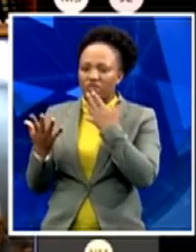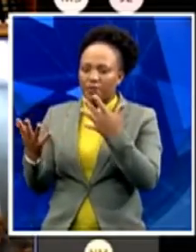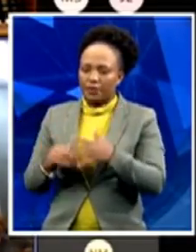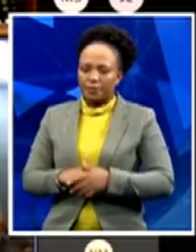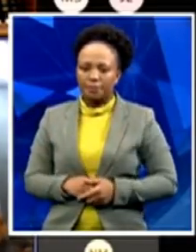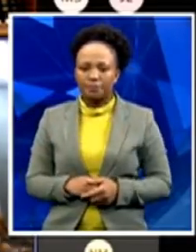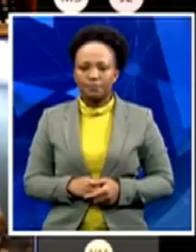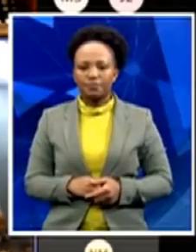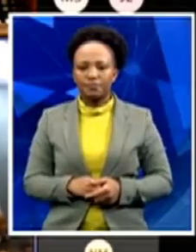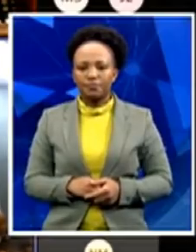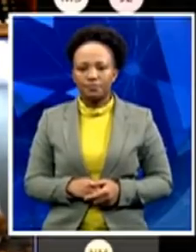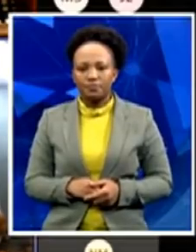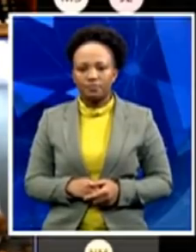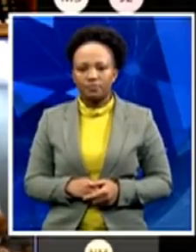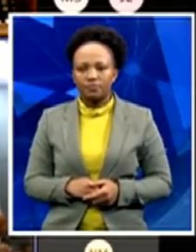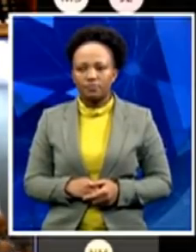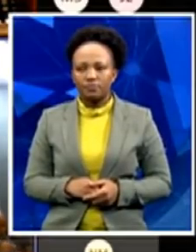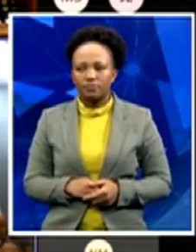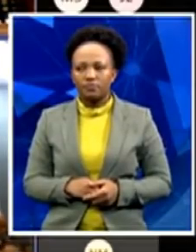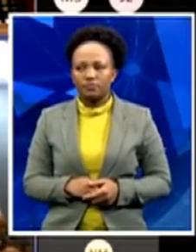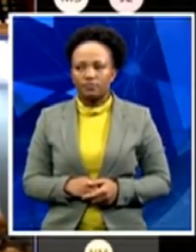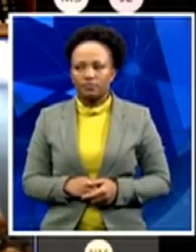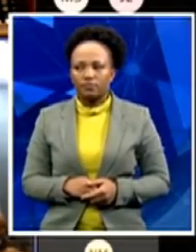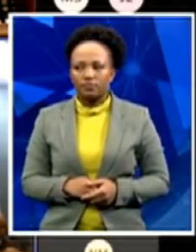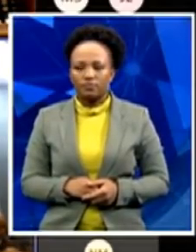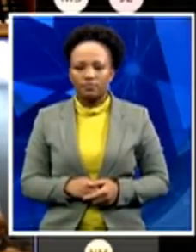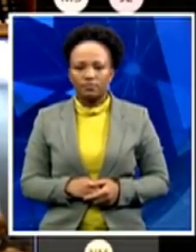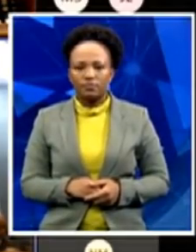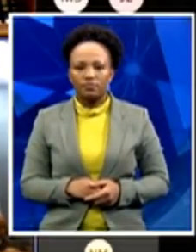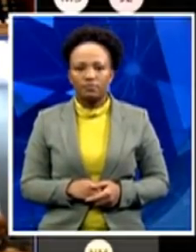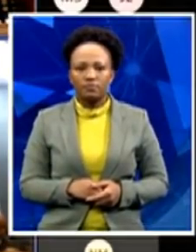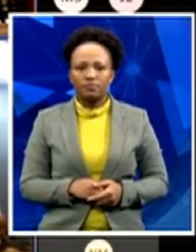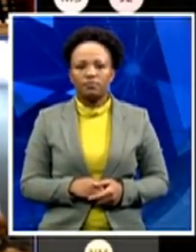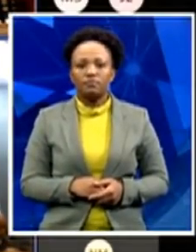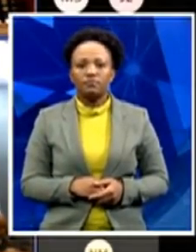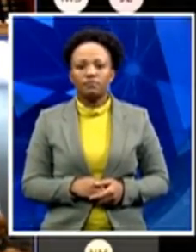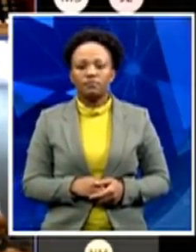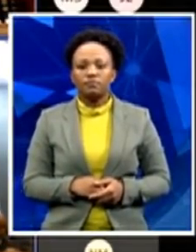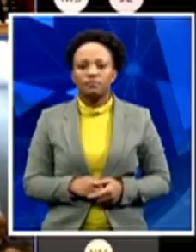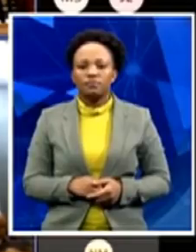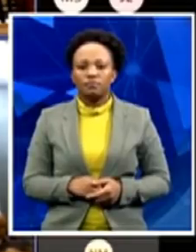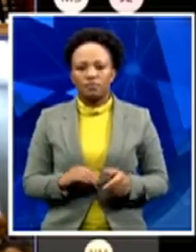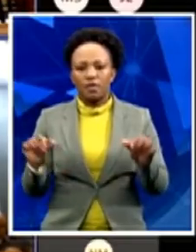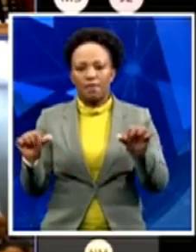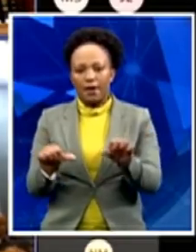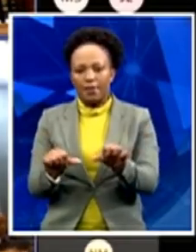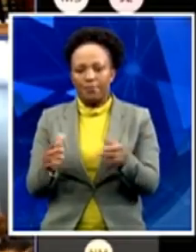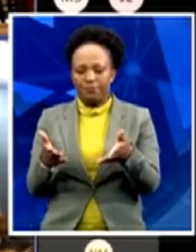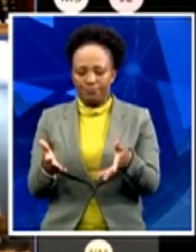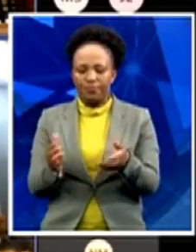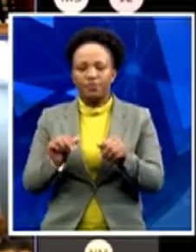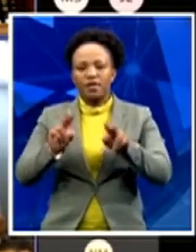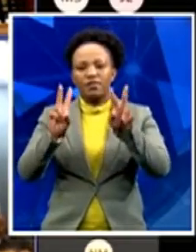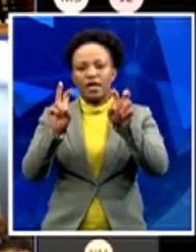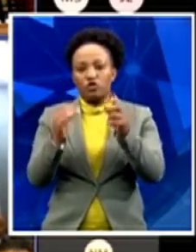you. My lady, my lords, then coming to the issues of the day,